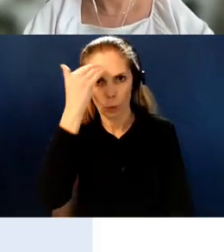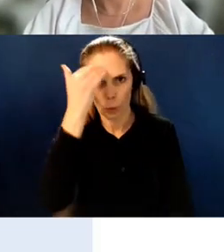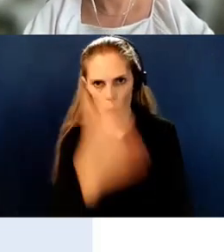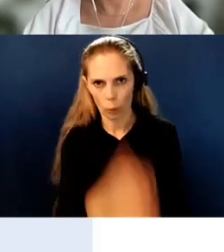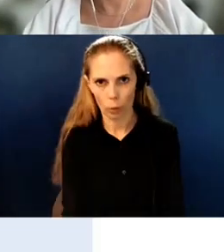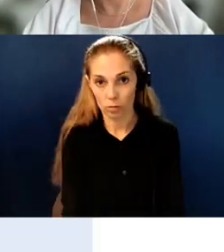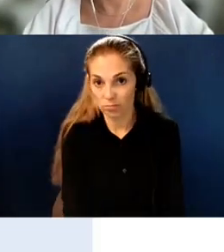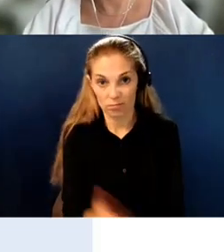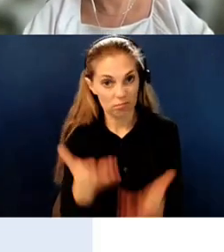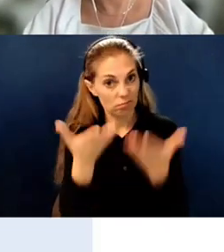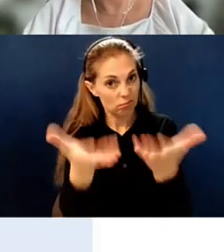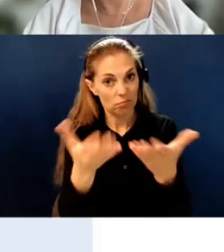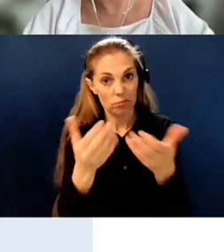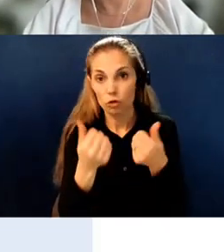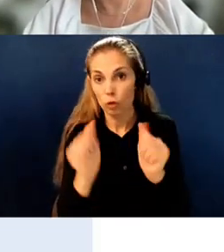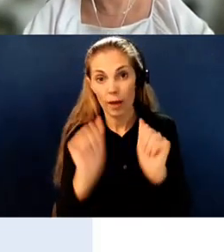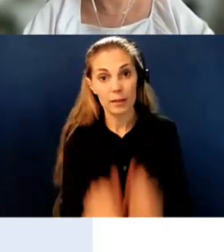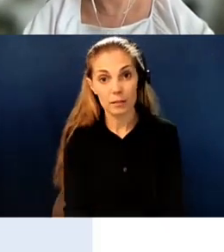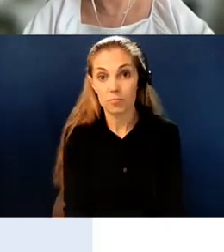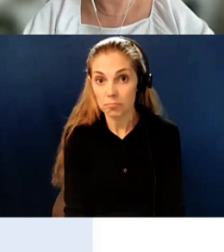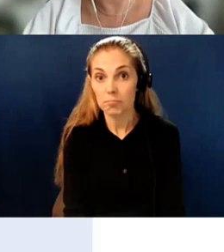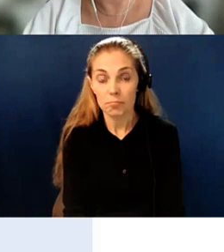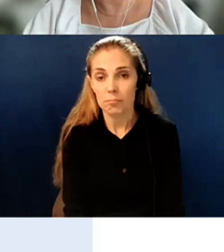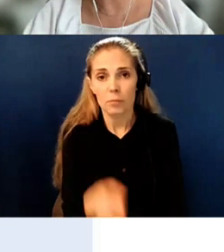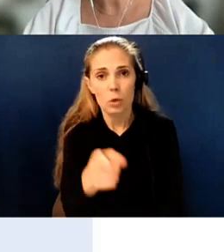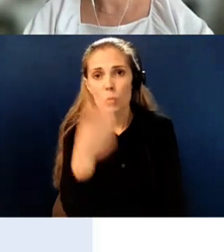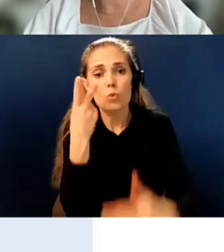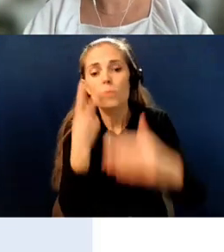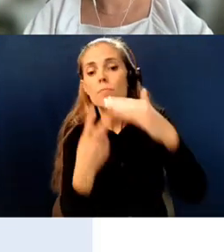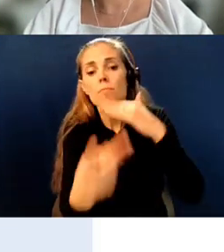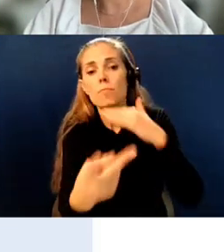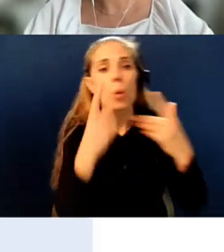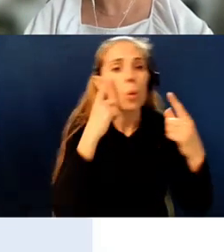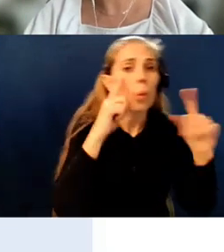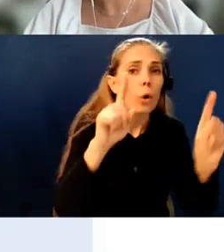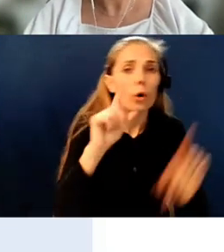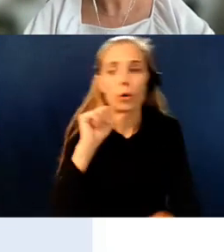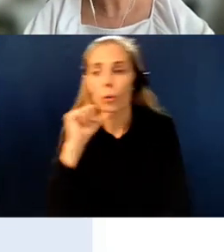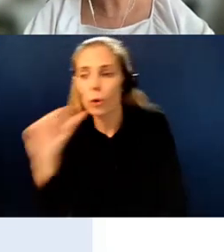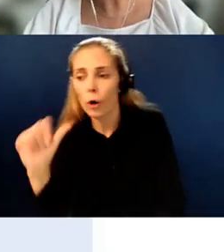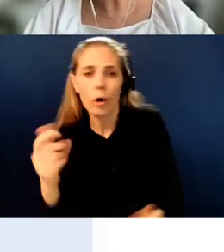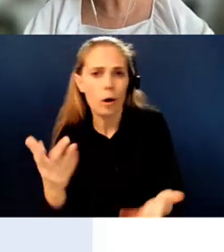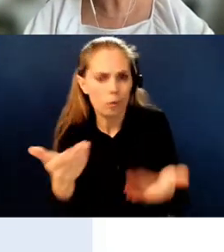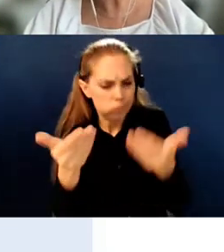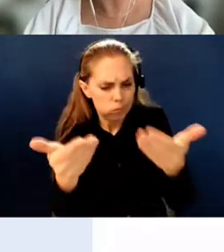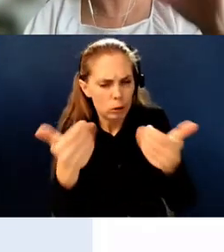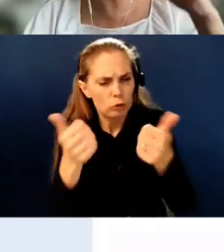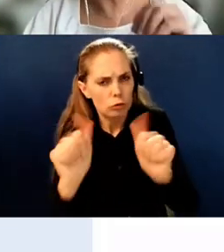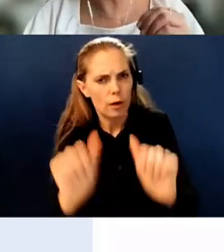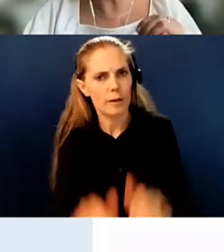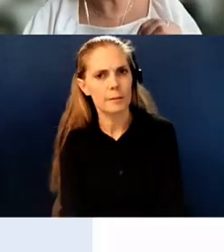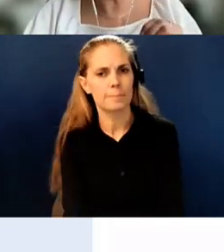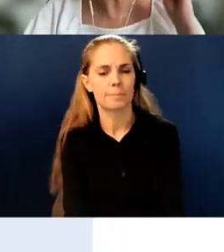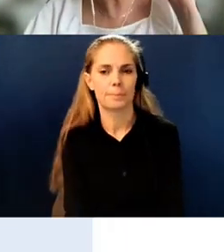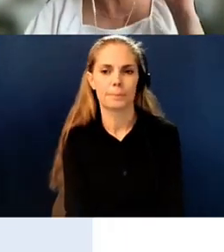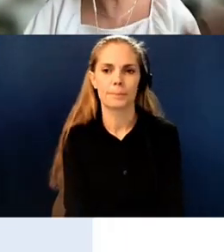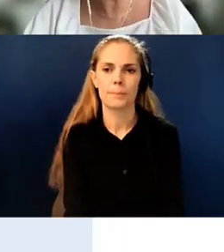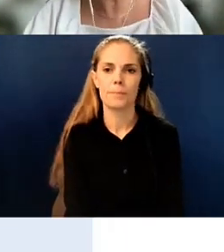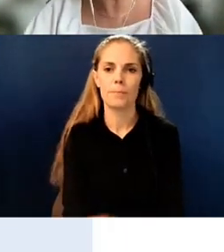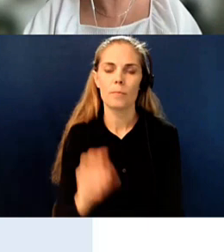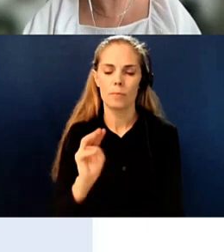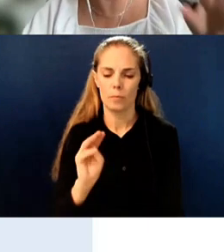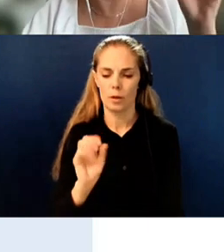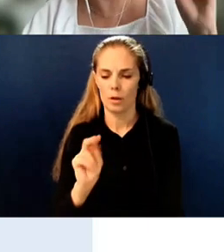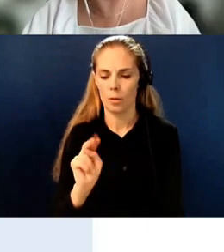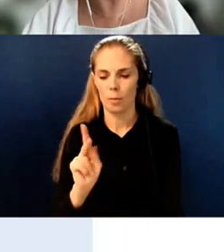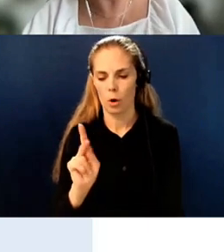really know what's going to work or not work, but just give it a go. Perfect. So thank you so much, Jane. If there are more questions, feel free